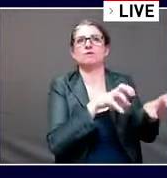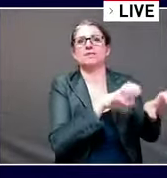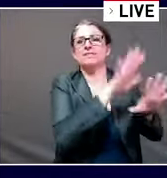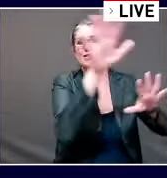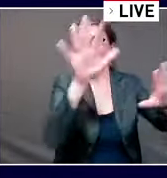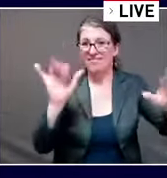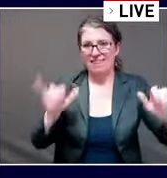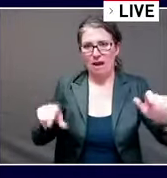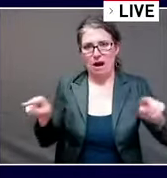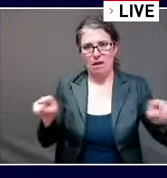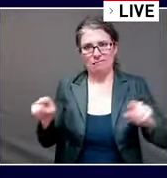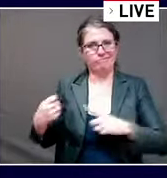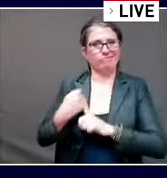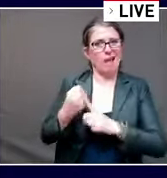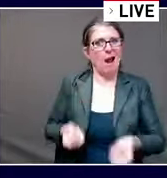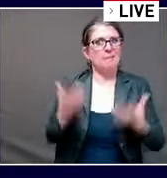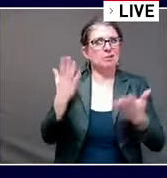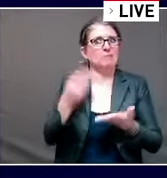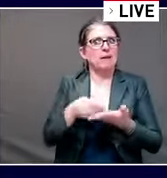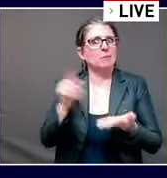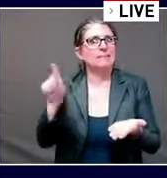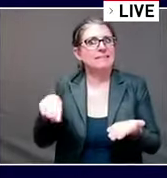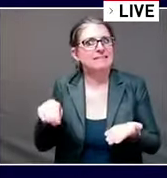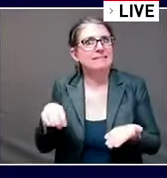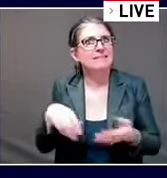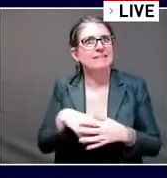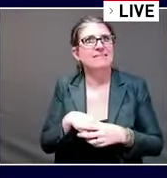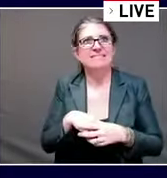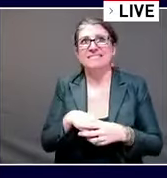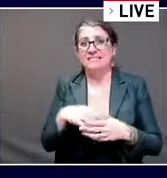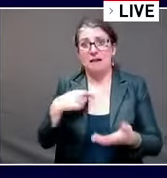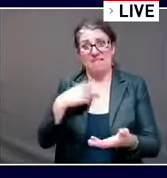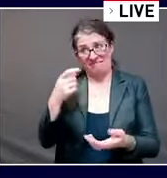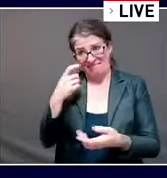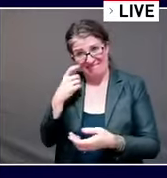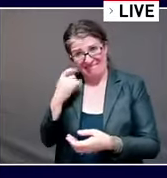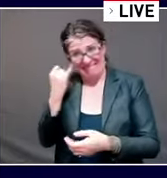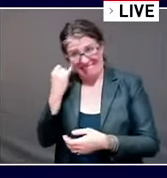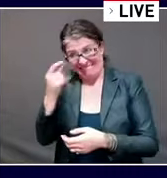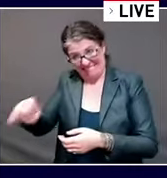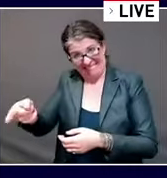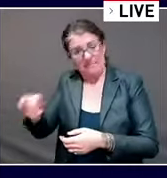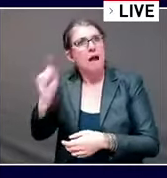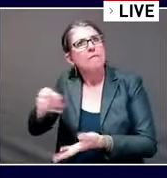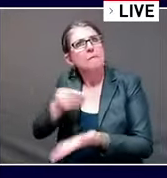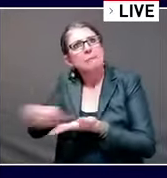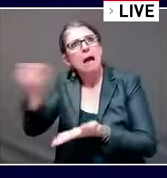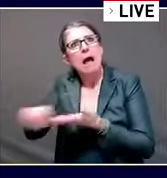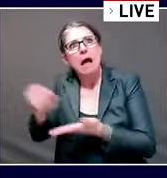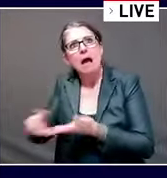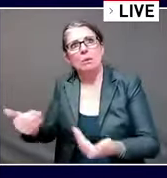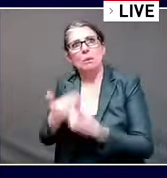many ultra cold storage units will we need? How much dry ice are we going to need? That's the level of planning that we're at